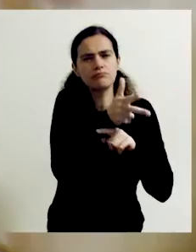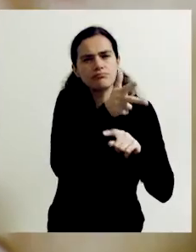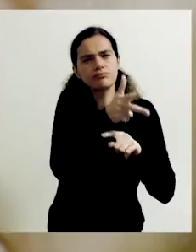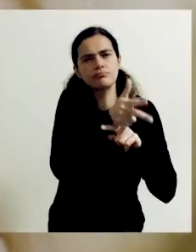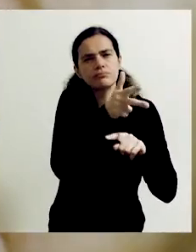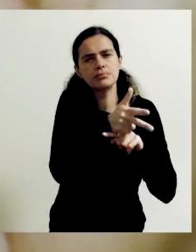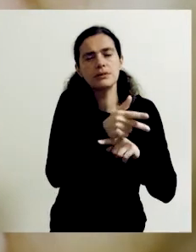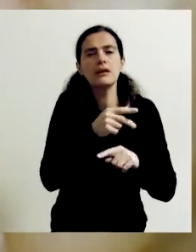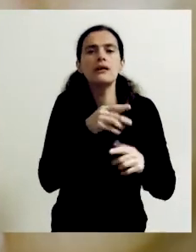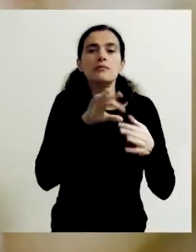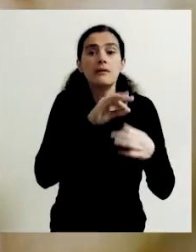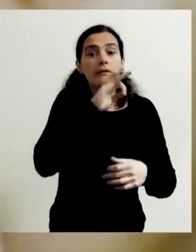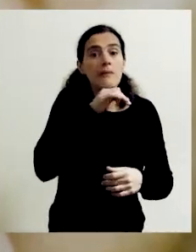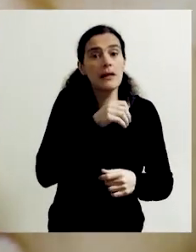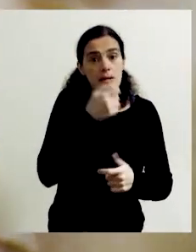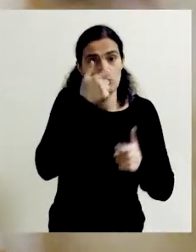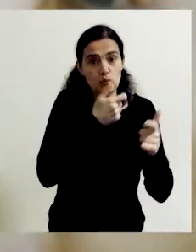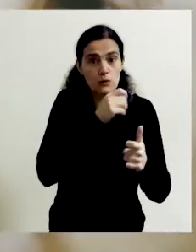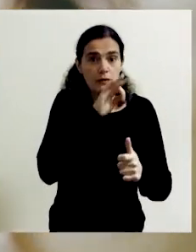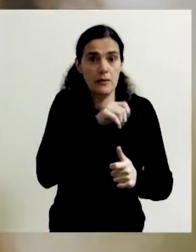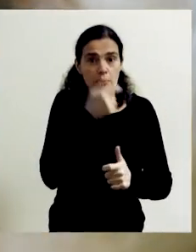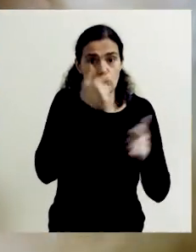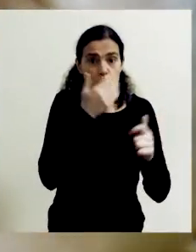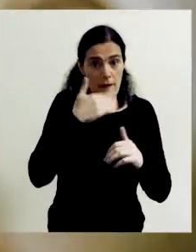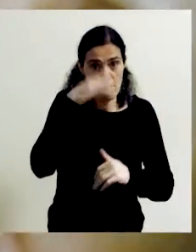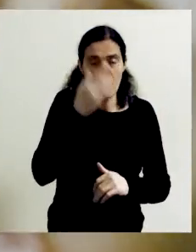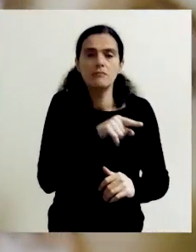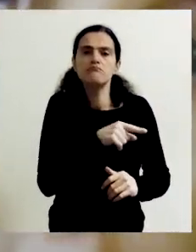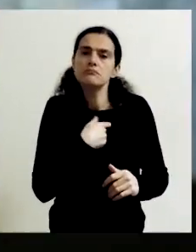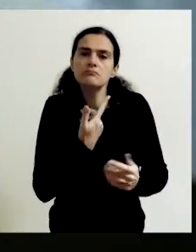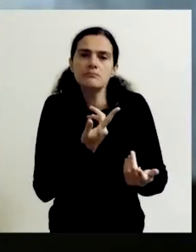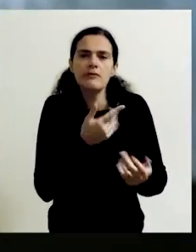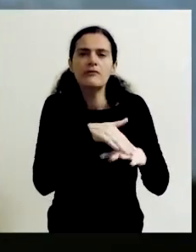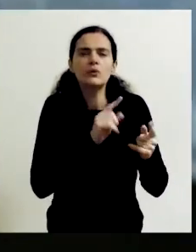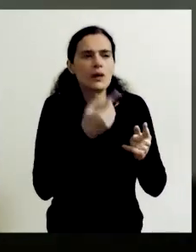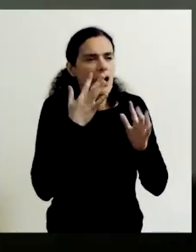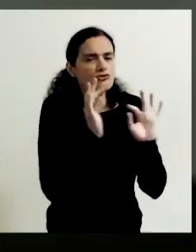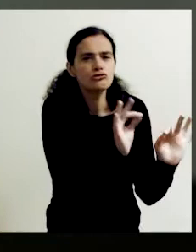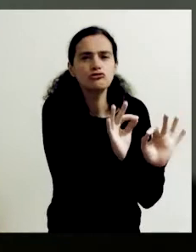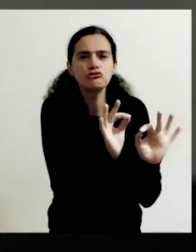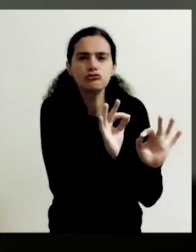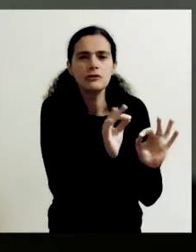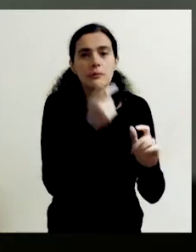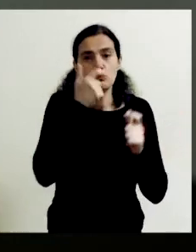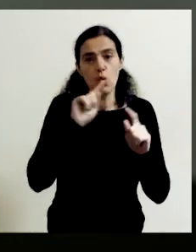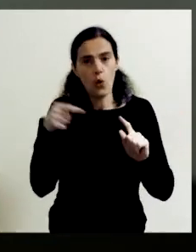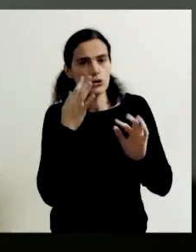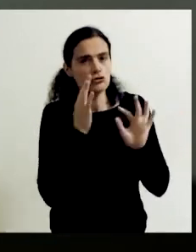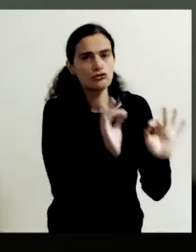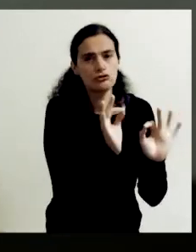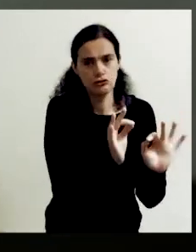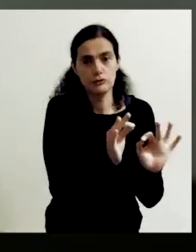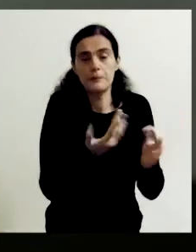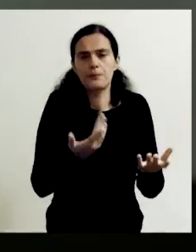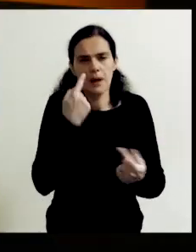footage of KORAKRIT family members, his elders, that are being cared for